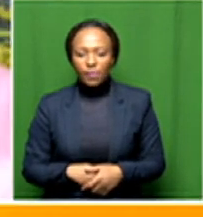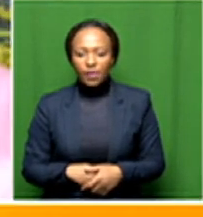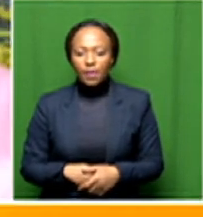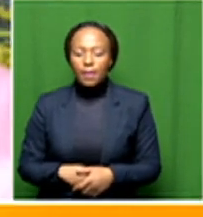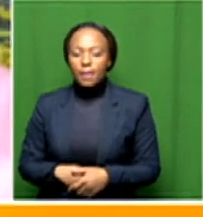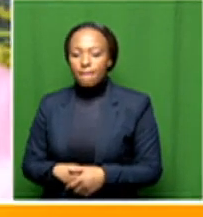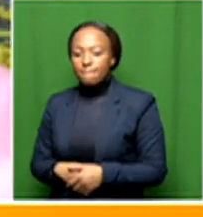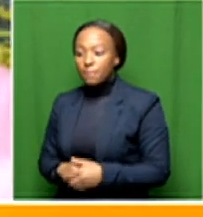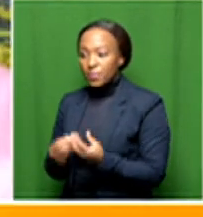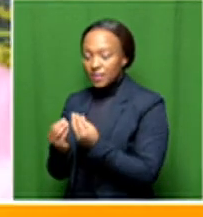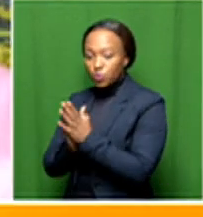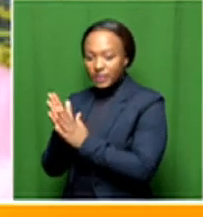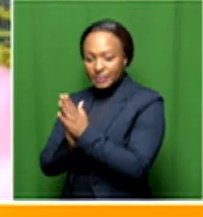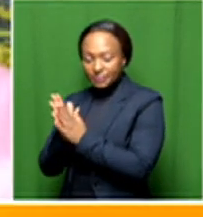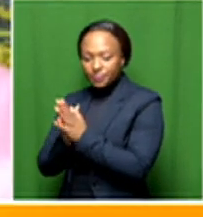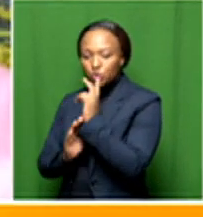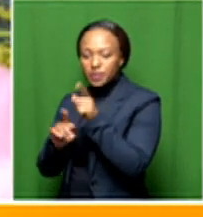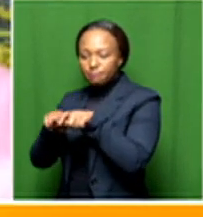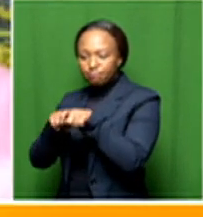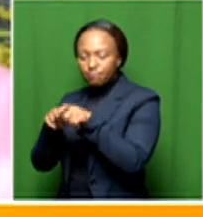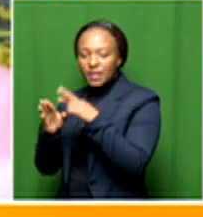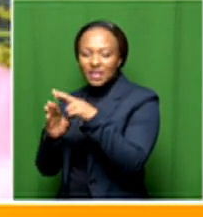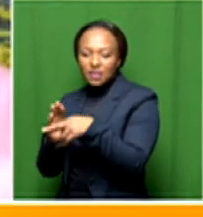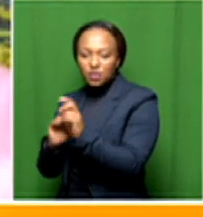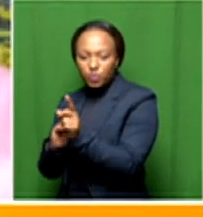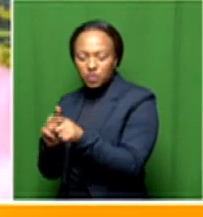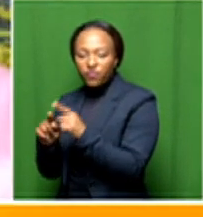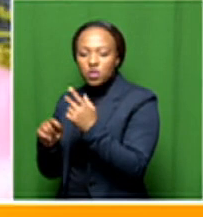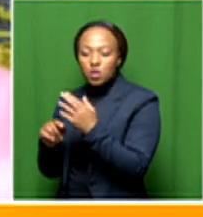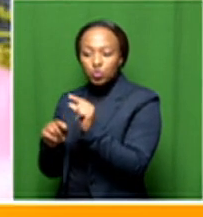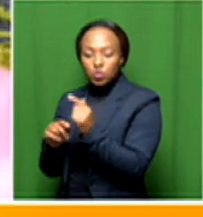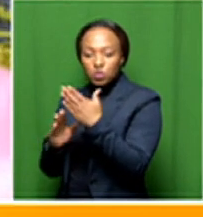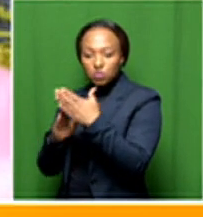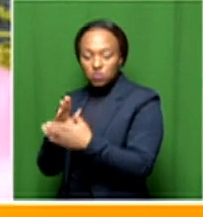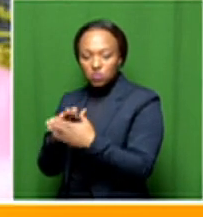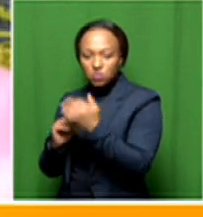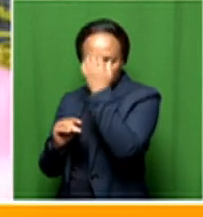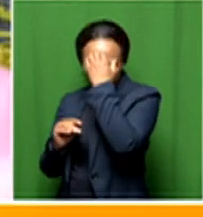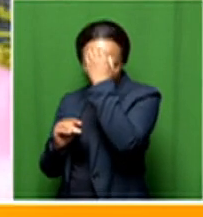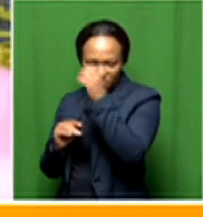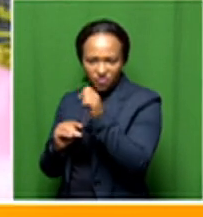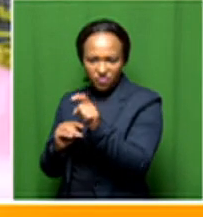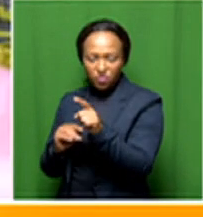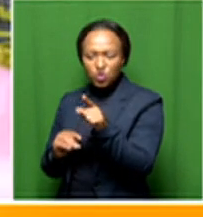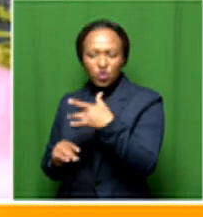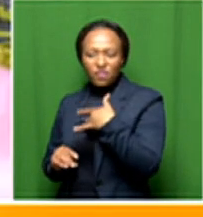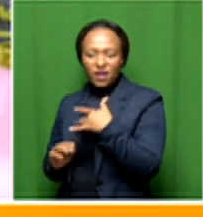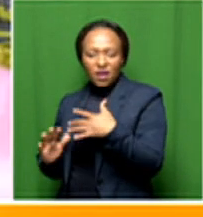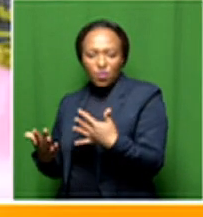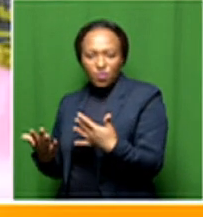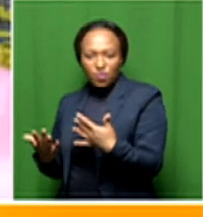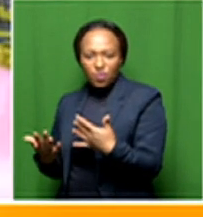quite something. We look forward to the trials and those coming out. Just finally, as we wrap up this interview, Prof, how are you feeling